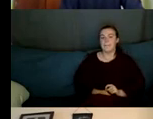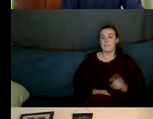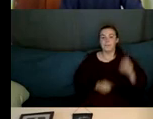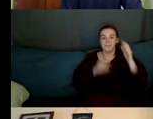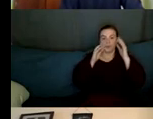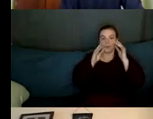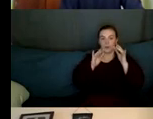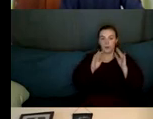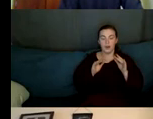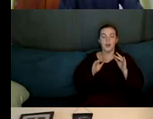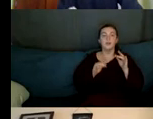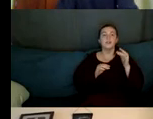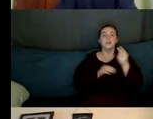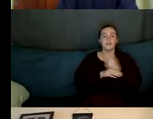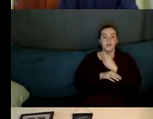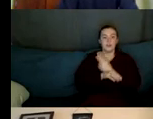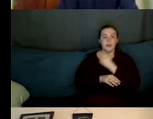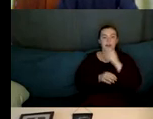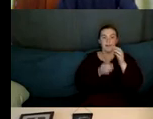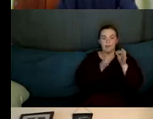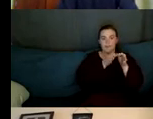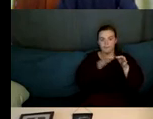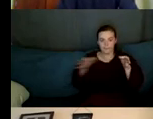function which is